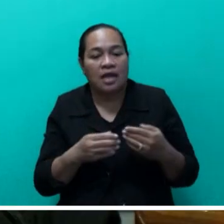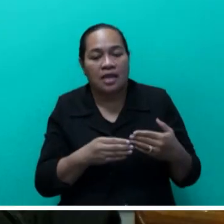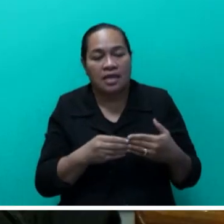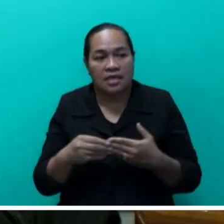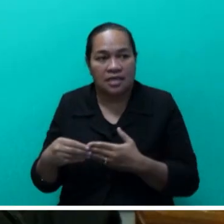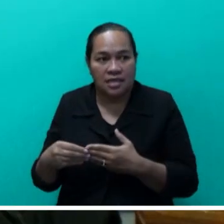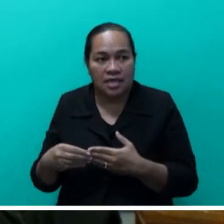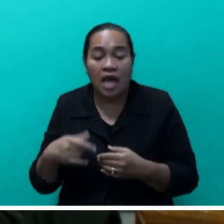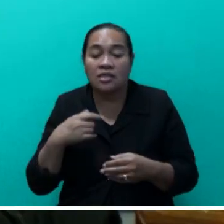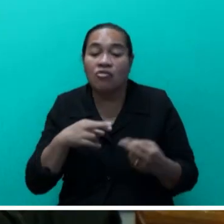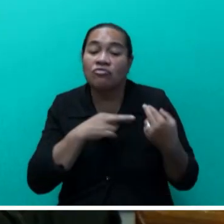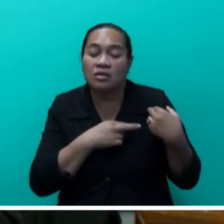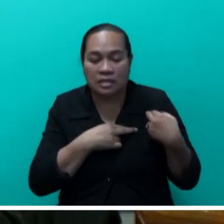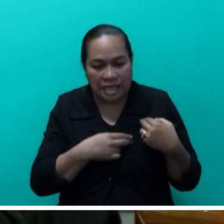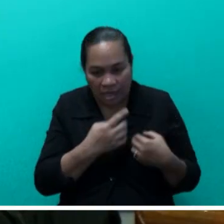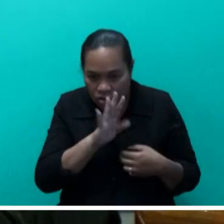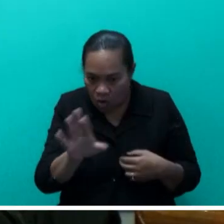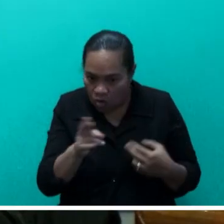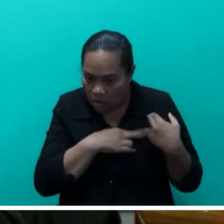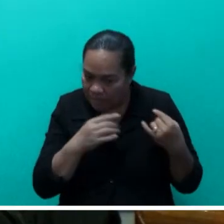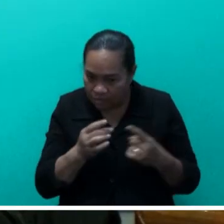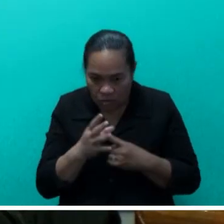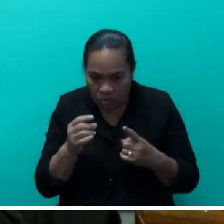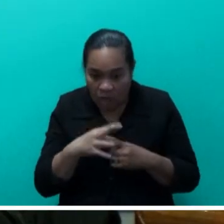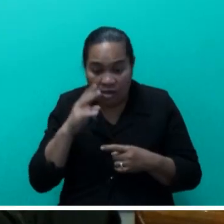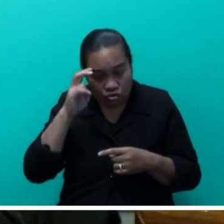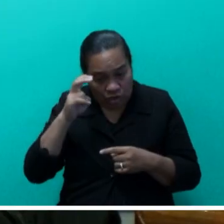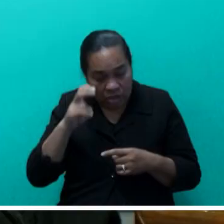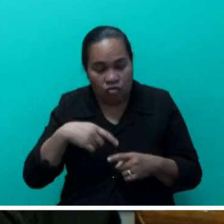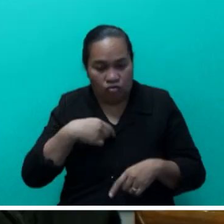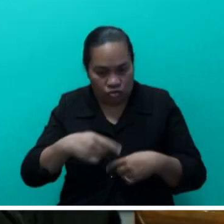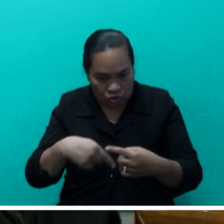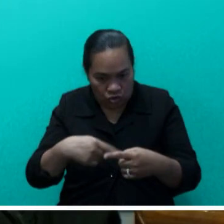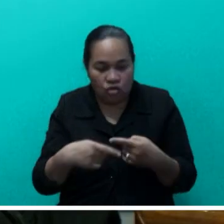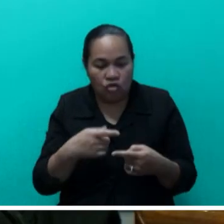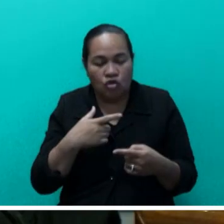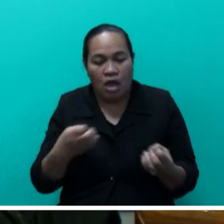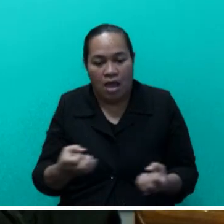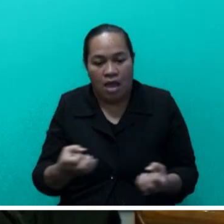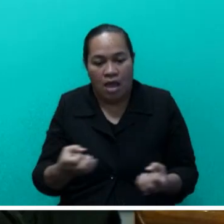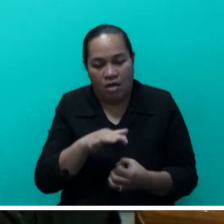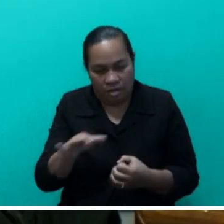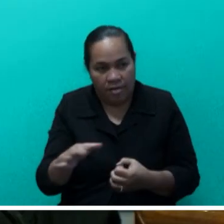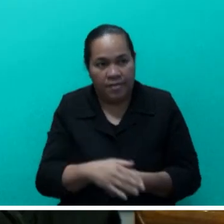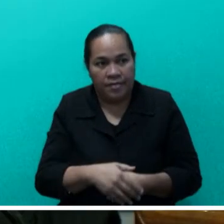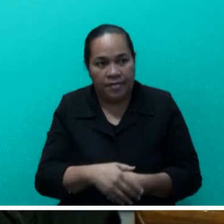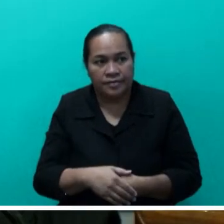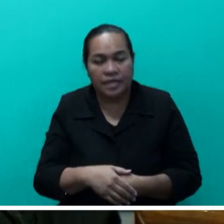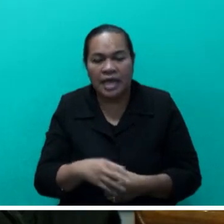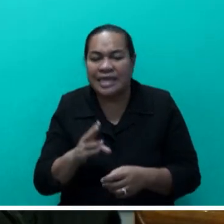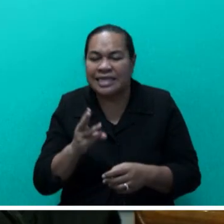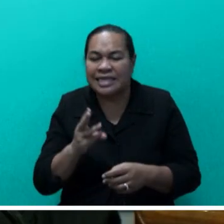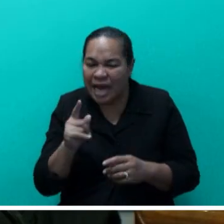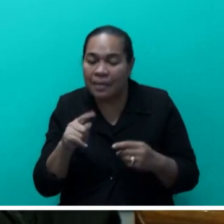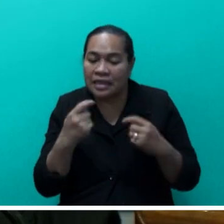procedures and the roles of each officer. This training is part of our ongoing effort to position ourselves as a PMA ministry. Additionally, several team leaders